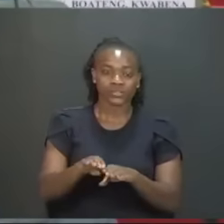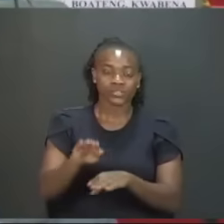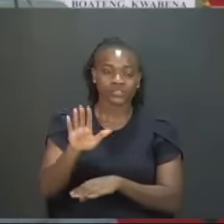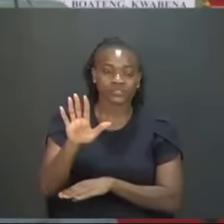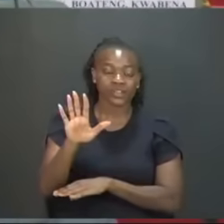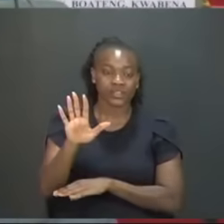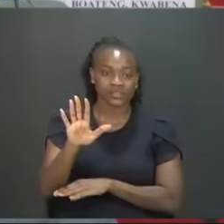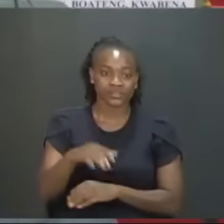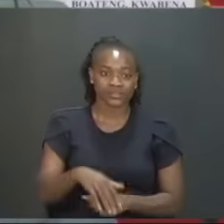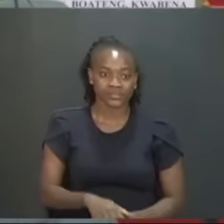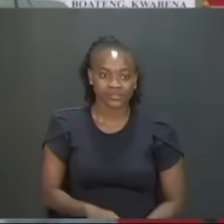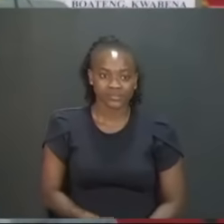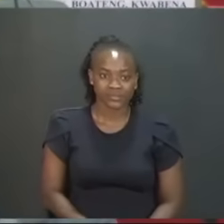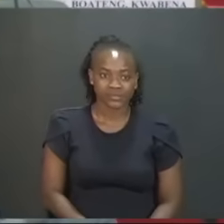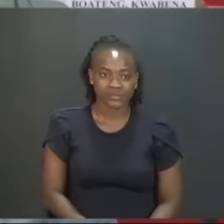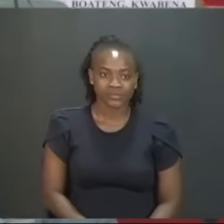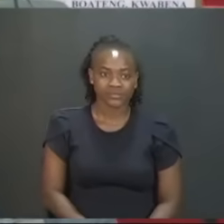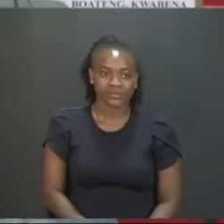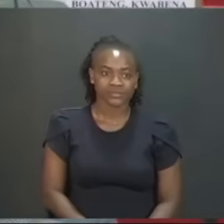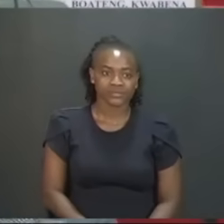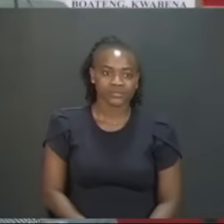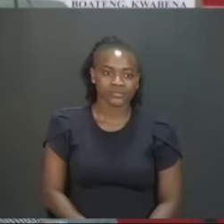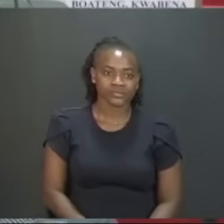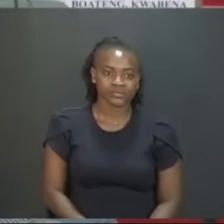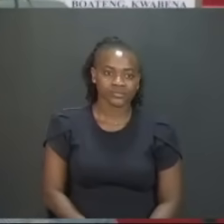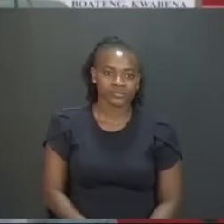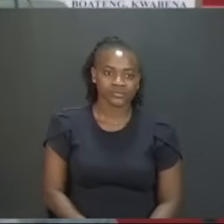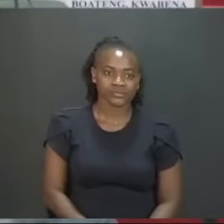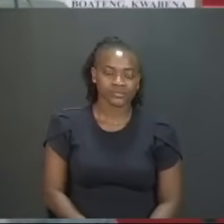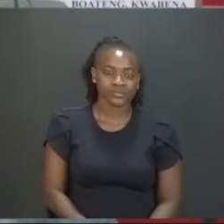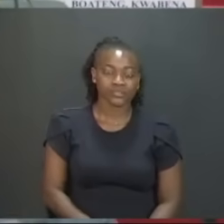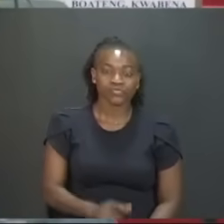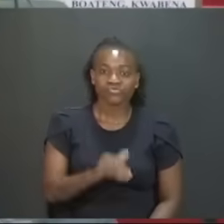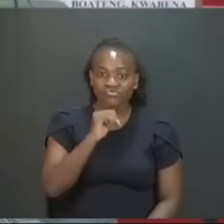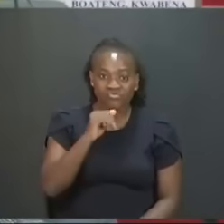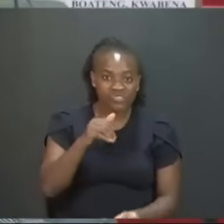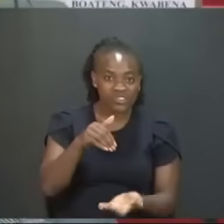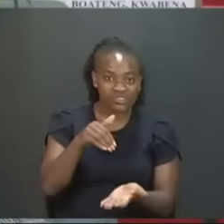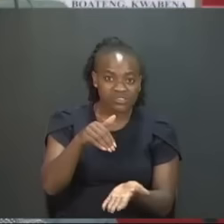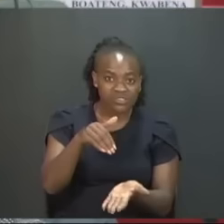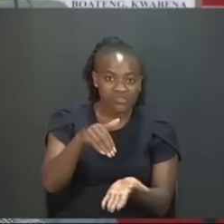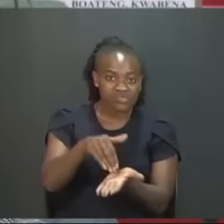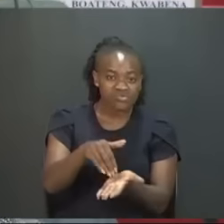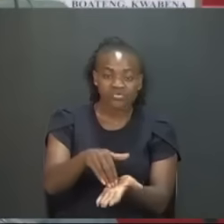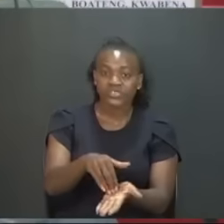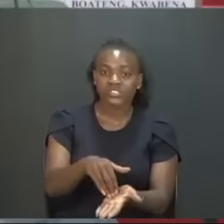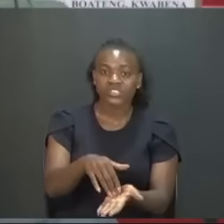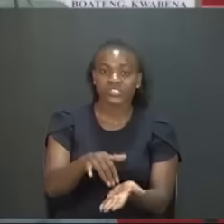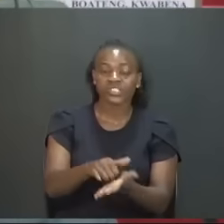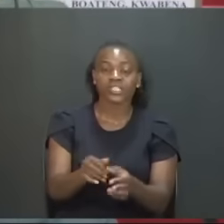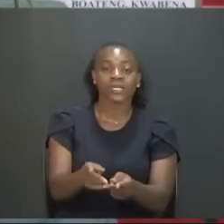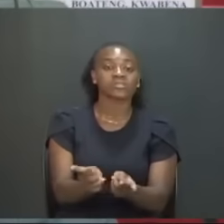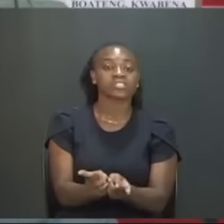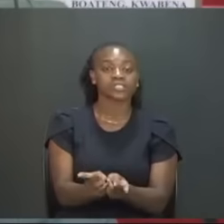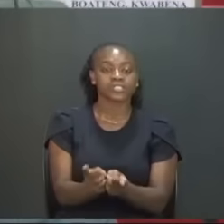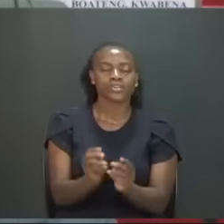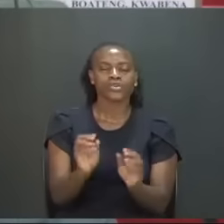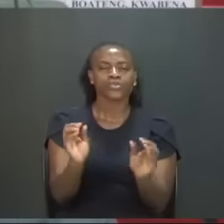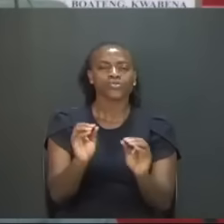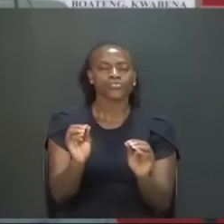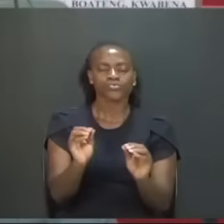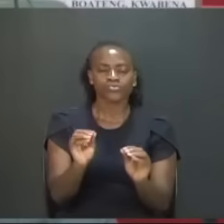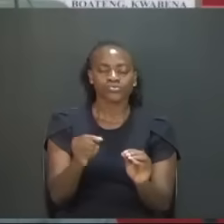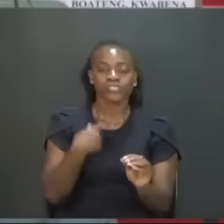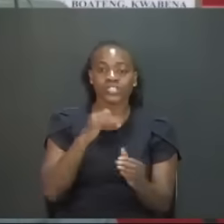that not repetitive of what the Honourable Member has just said? No. I'm saying that we visited the library, and the library starts at